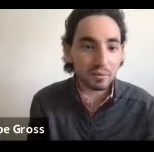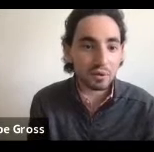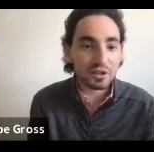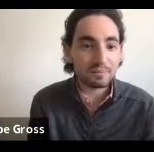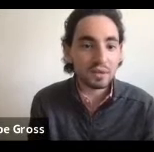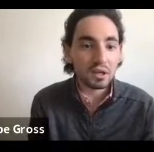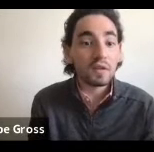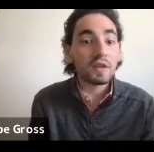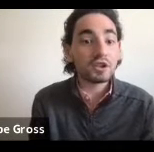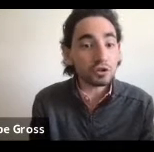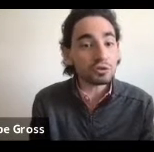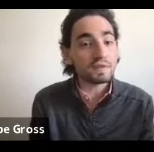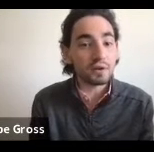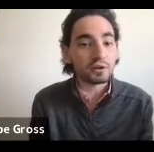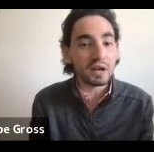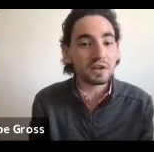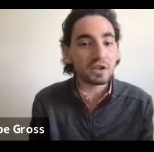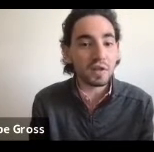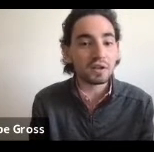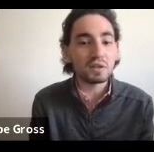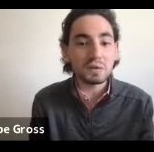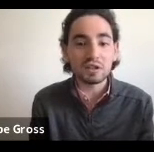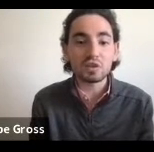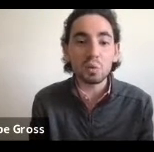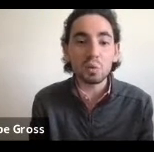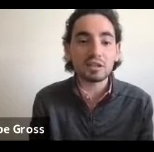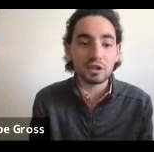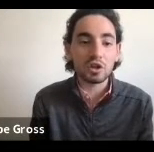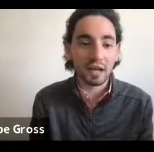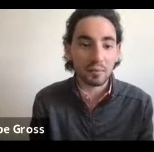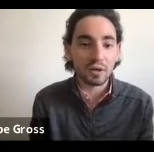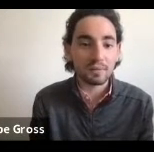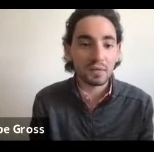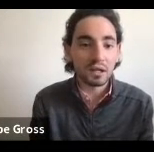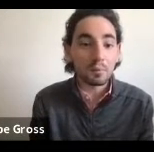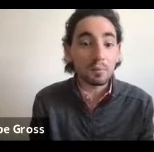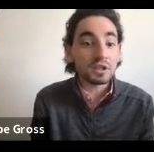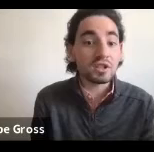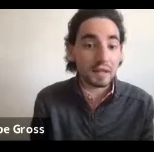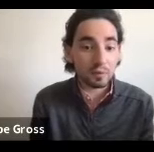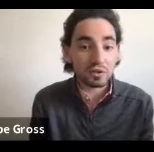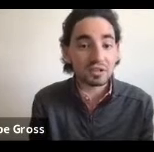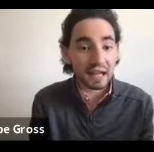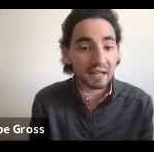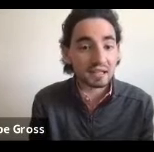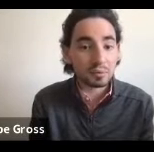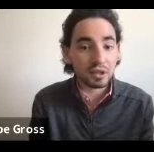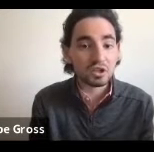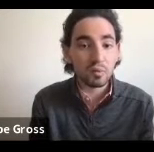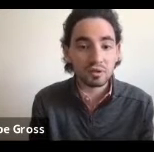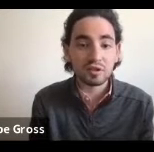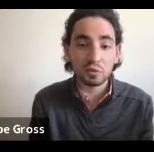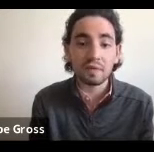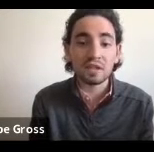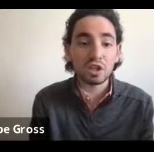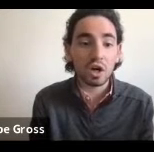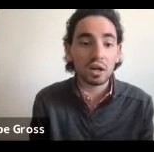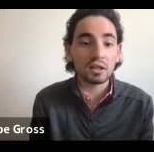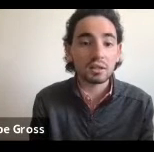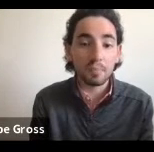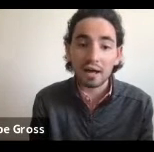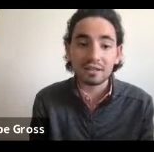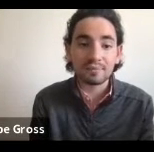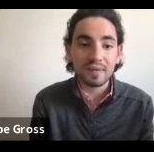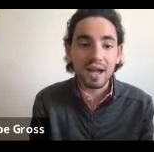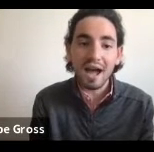course, replies Mr. Samuels. The children photograph each other using the school's digital camera. Mr. Samuels scans the picture Moses